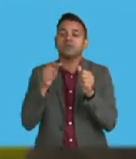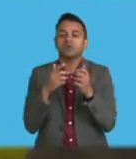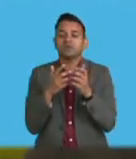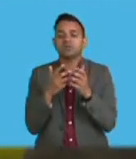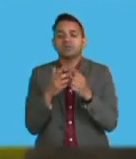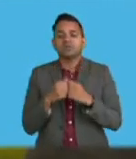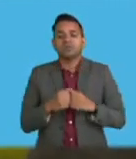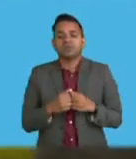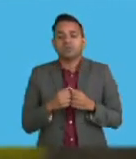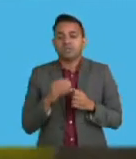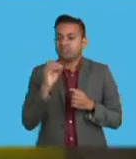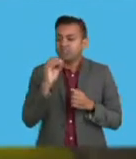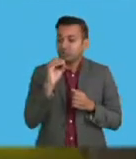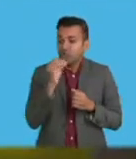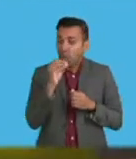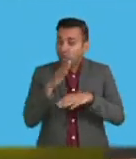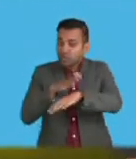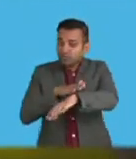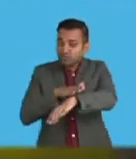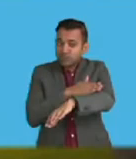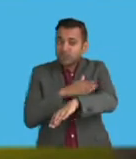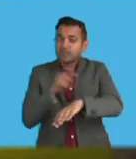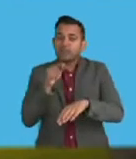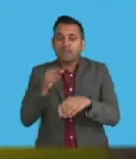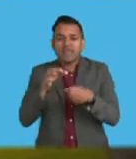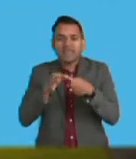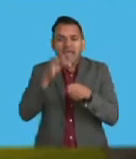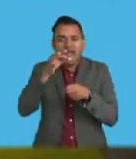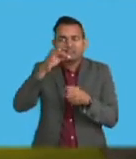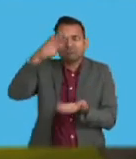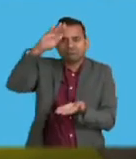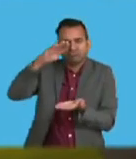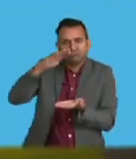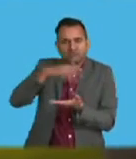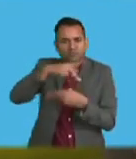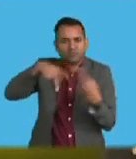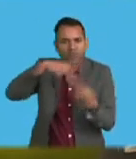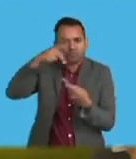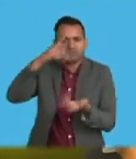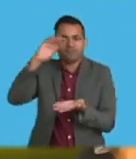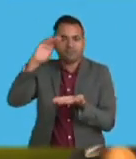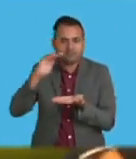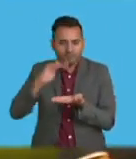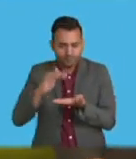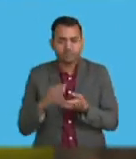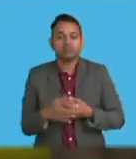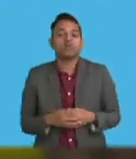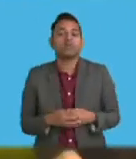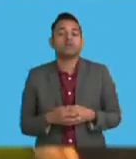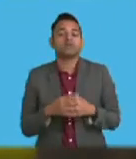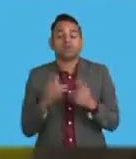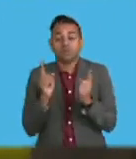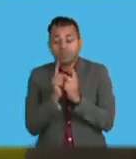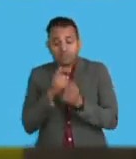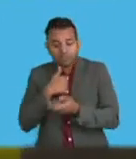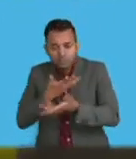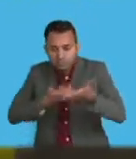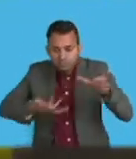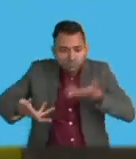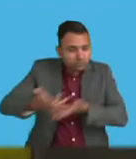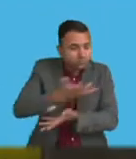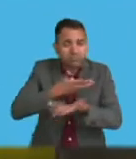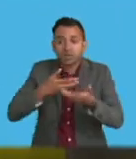the next few decades, Madam Speaker. Madam Speaker, the Media Summit itself was an excellent opportunity for us to be able to